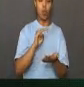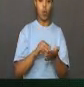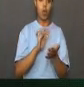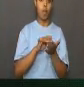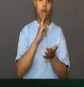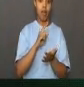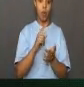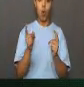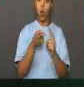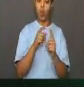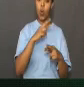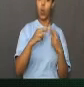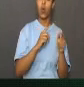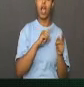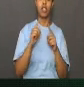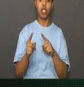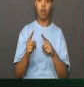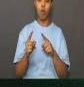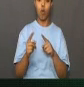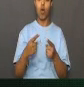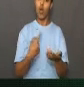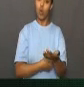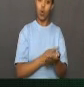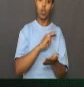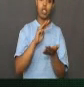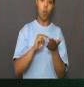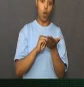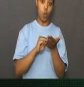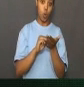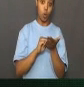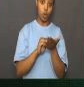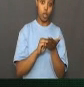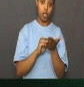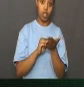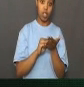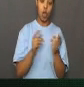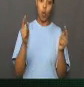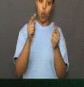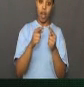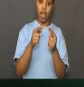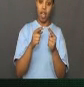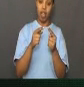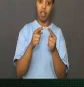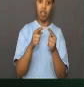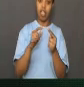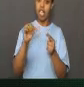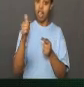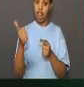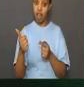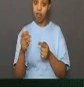The second reaction is where glucose molecules are converted into